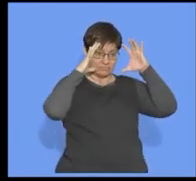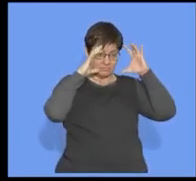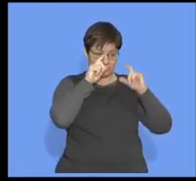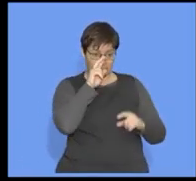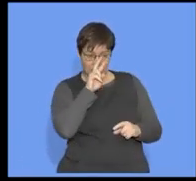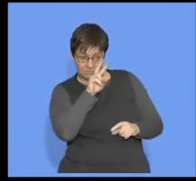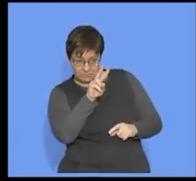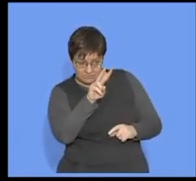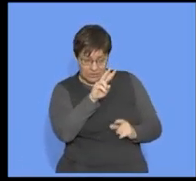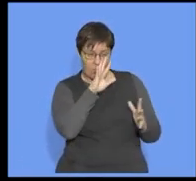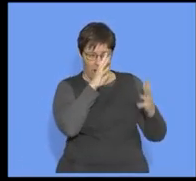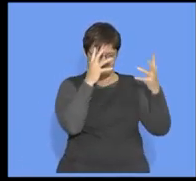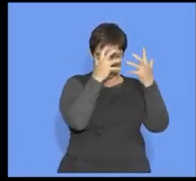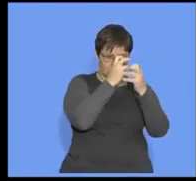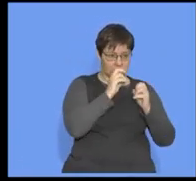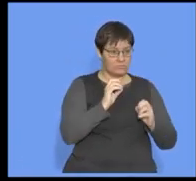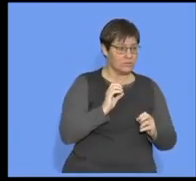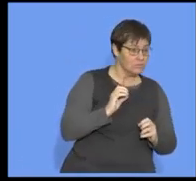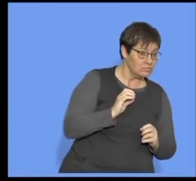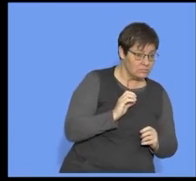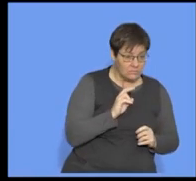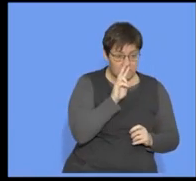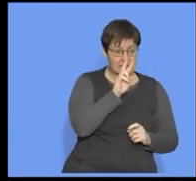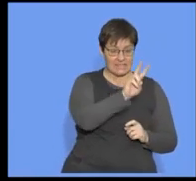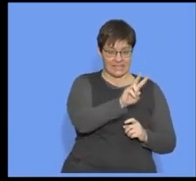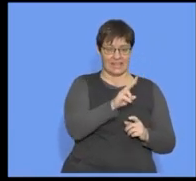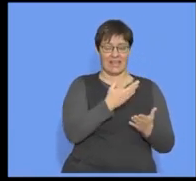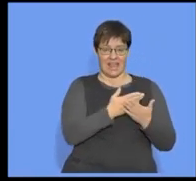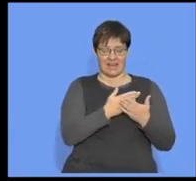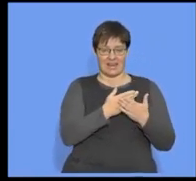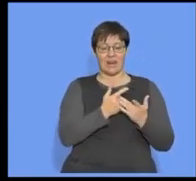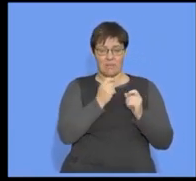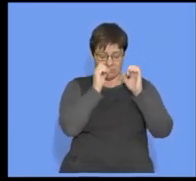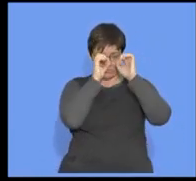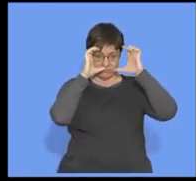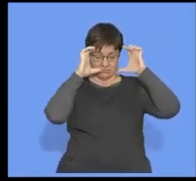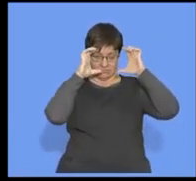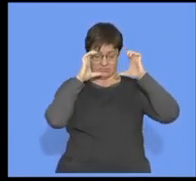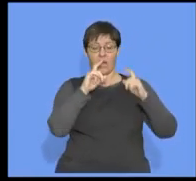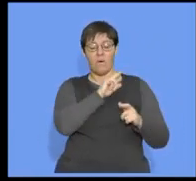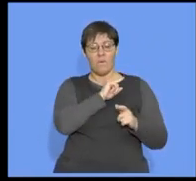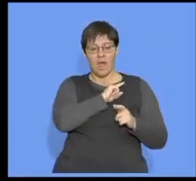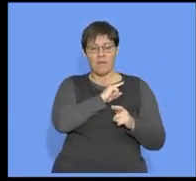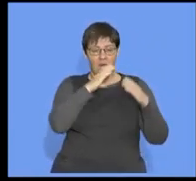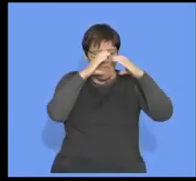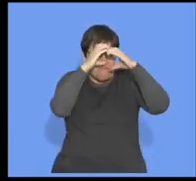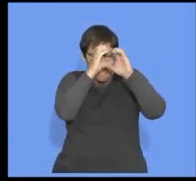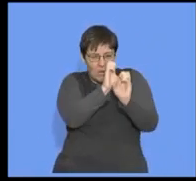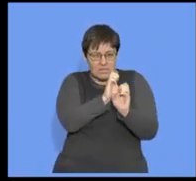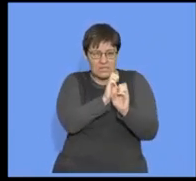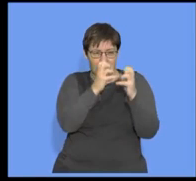diagram here shows the bigger or the dilated pupil, because now